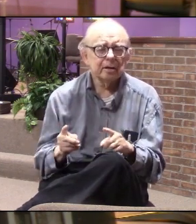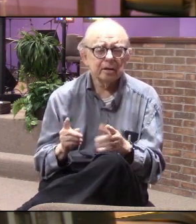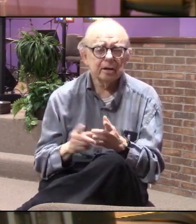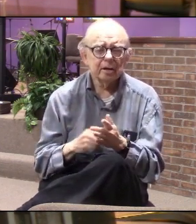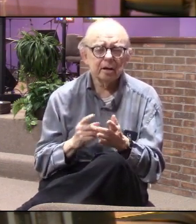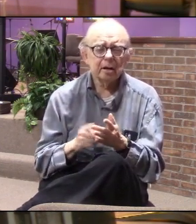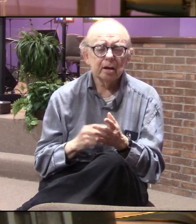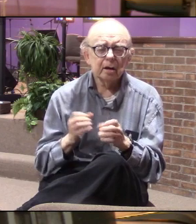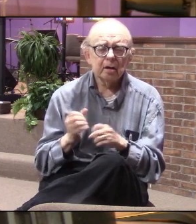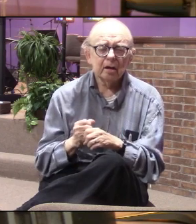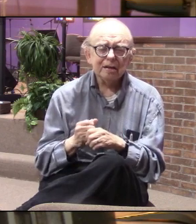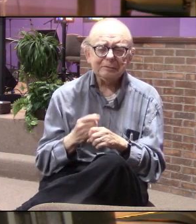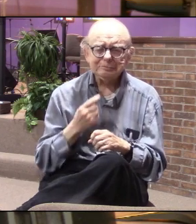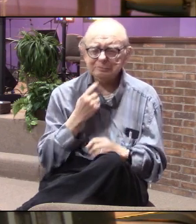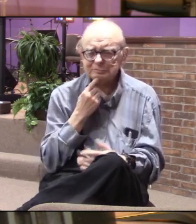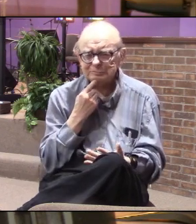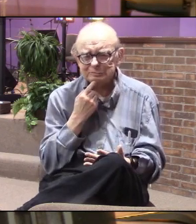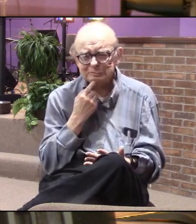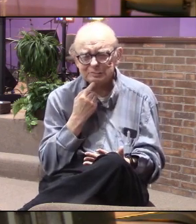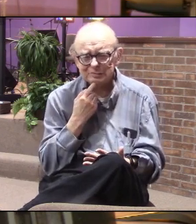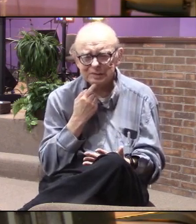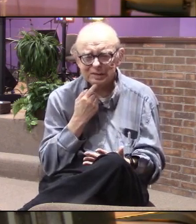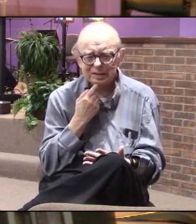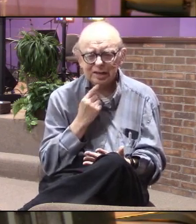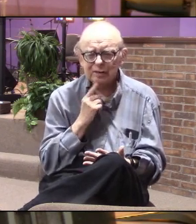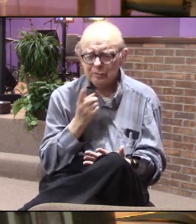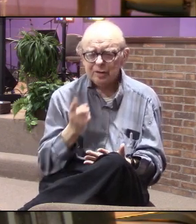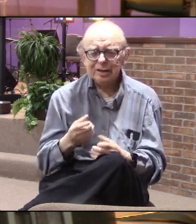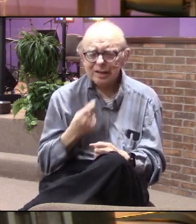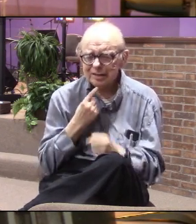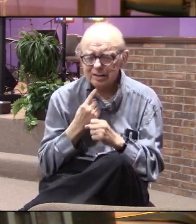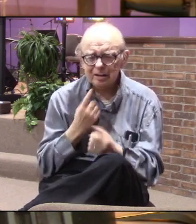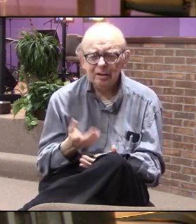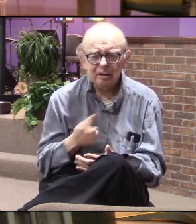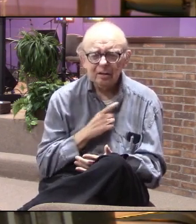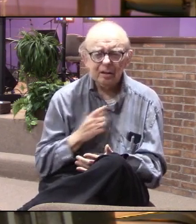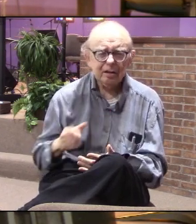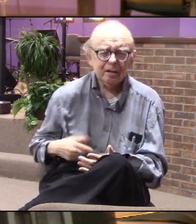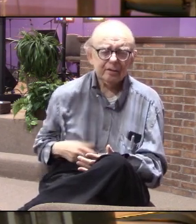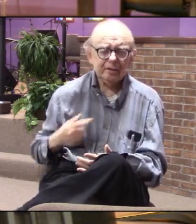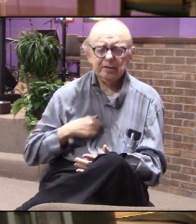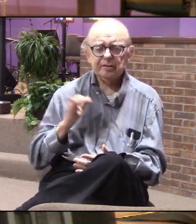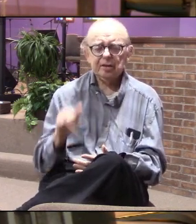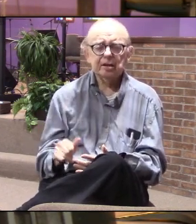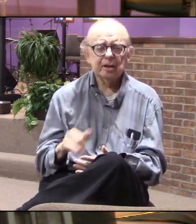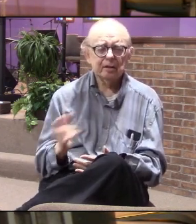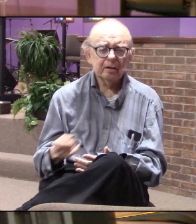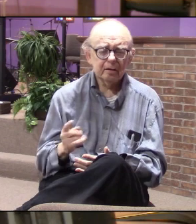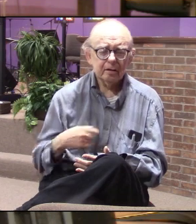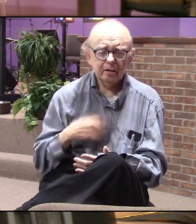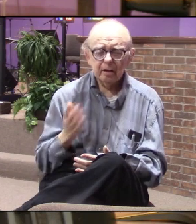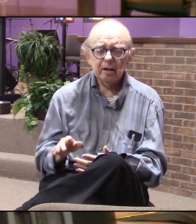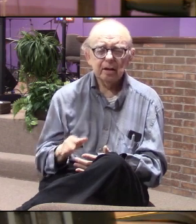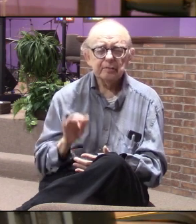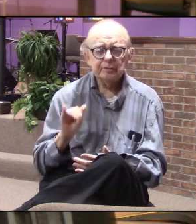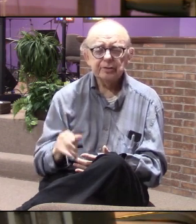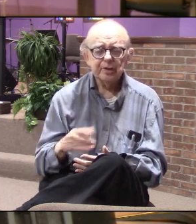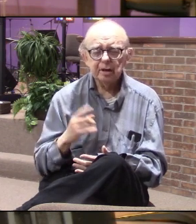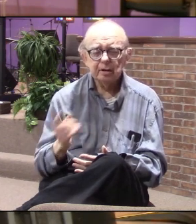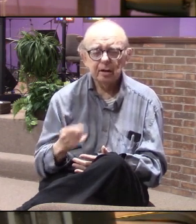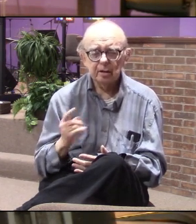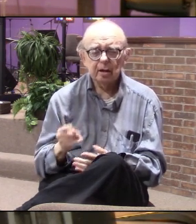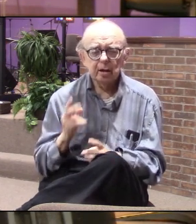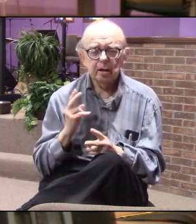sometimes I get discouraged. I really do. Lord, am I just sticking around? Because I said I would never stick around